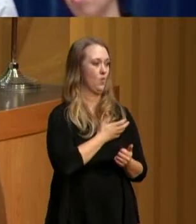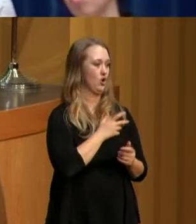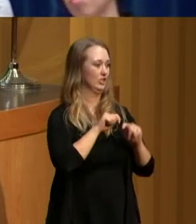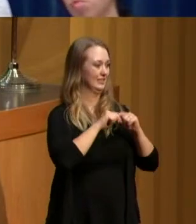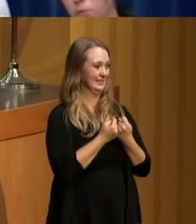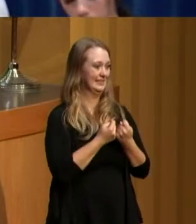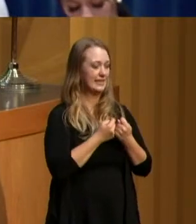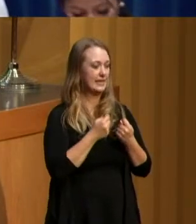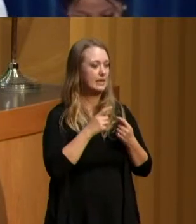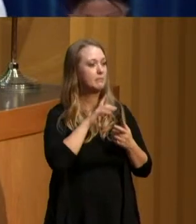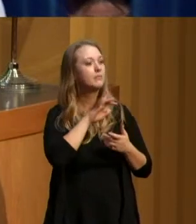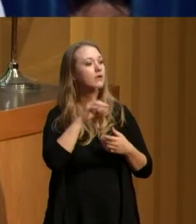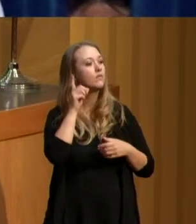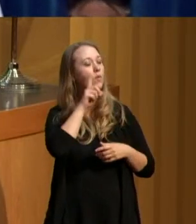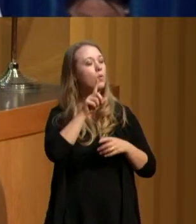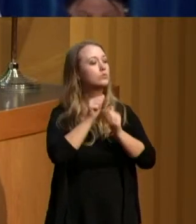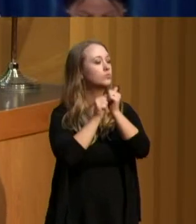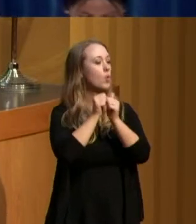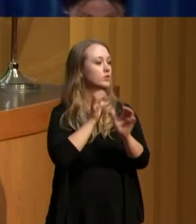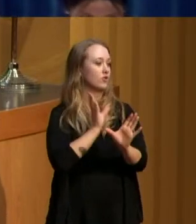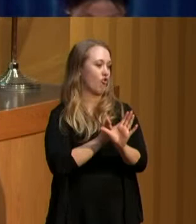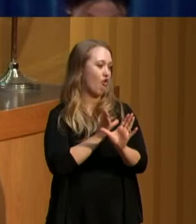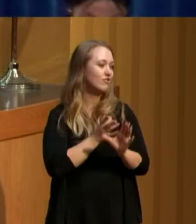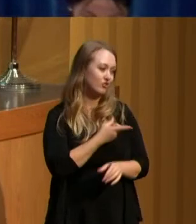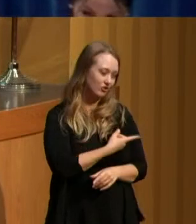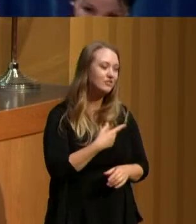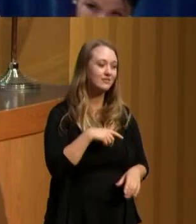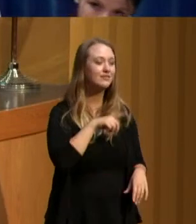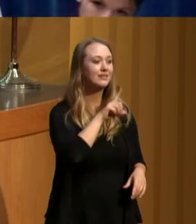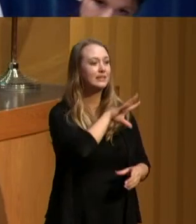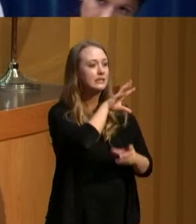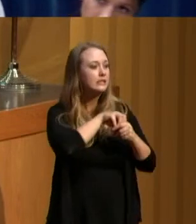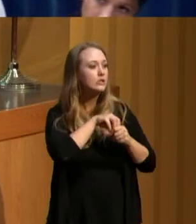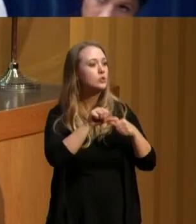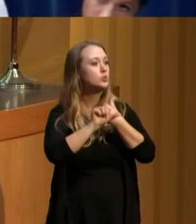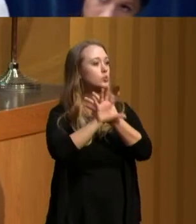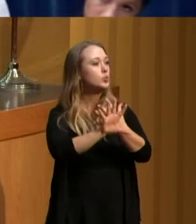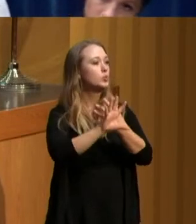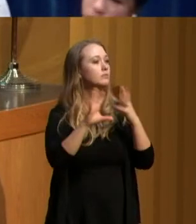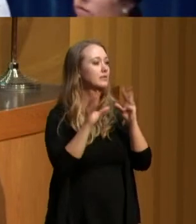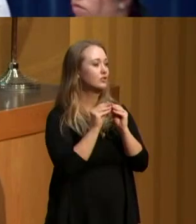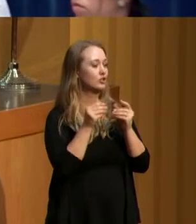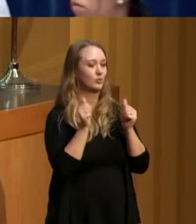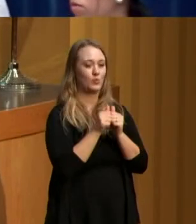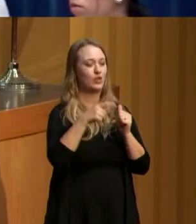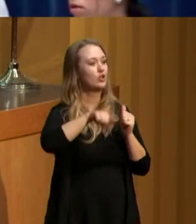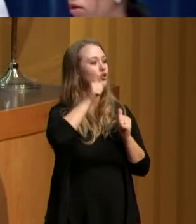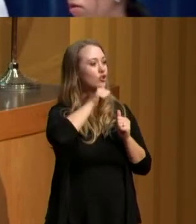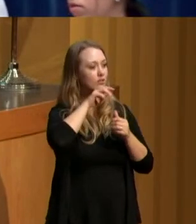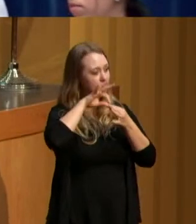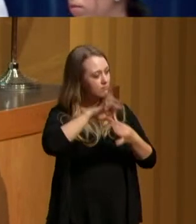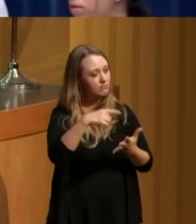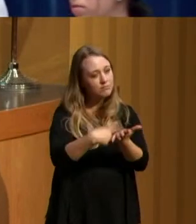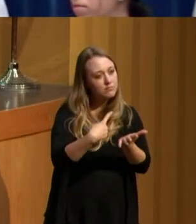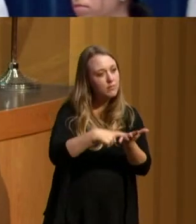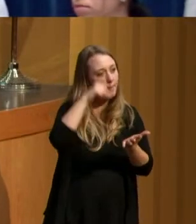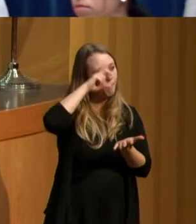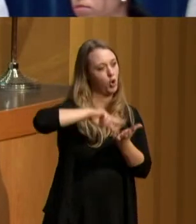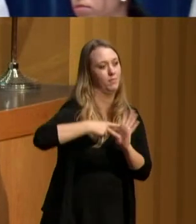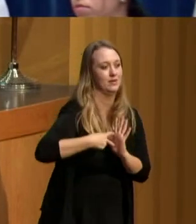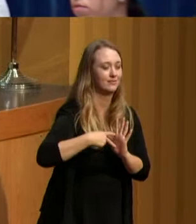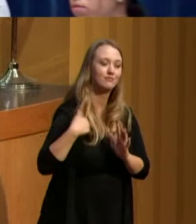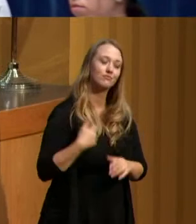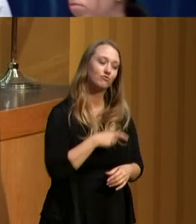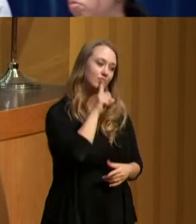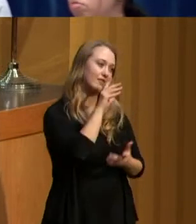in sports psychology, so he actually did he did a Zoom session with the girls on purpose, and is one of those where we're thankful for